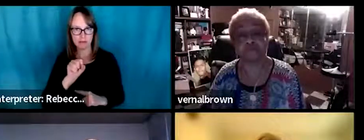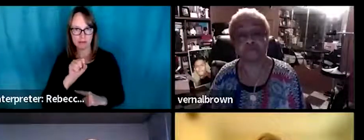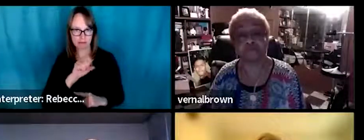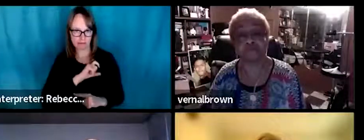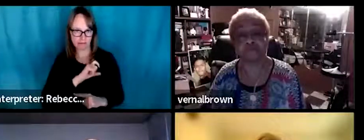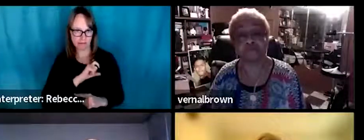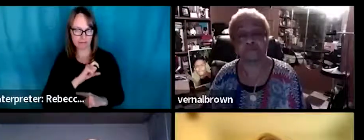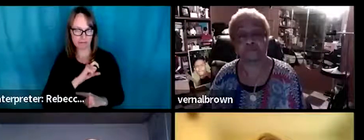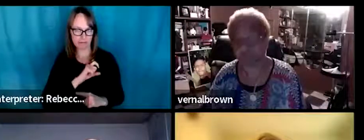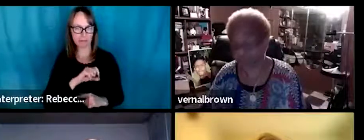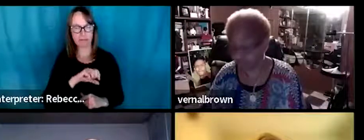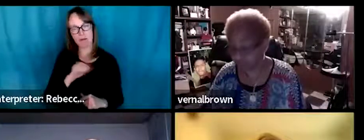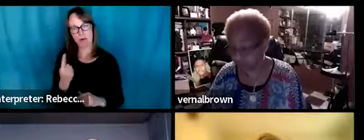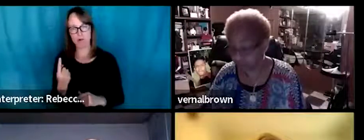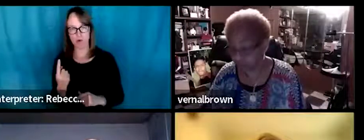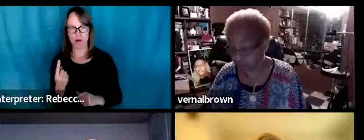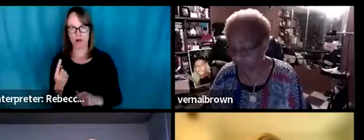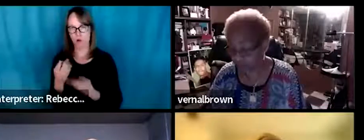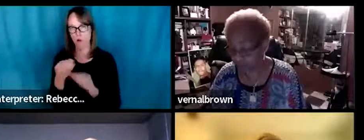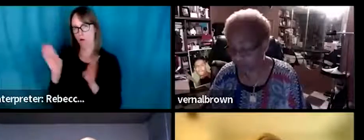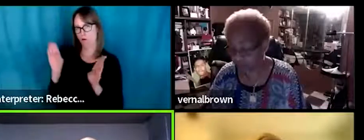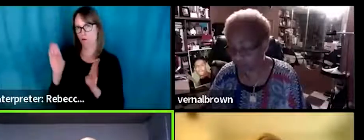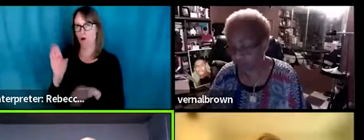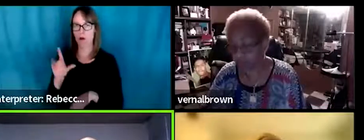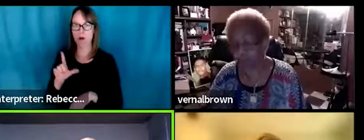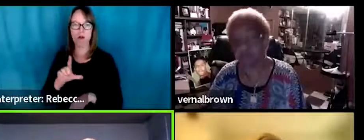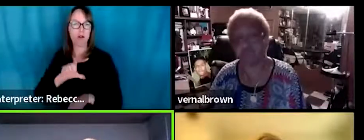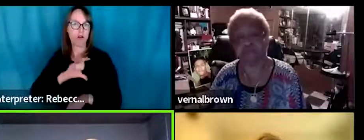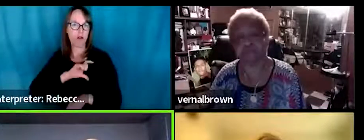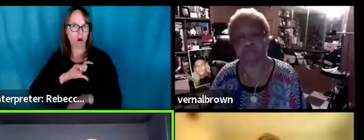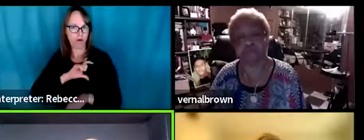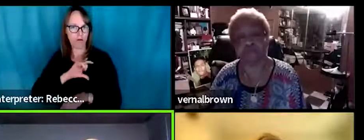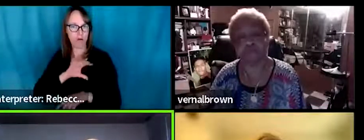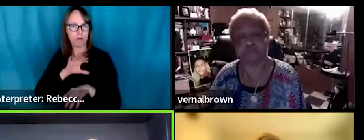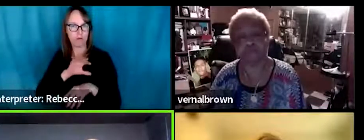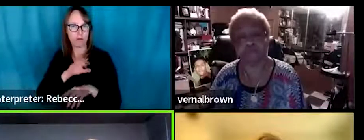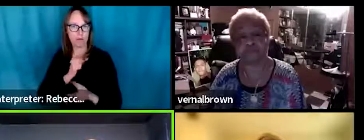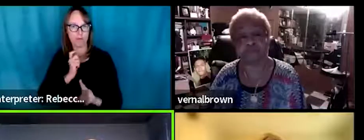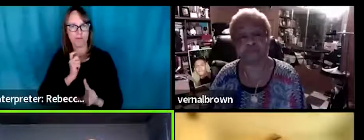law enforcement deployments. Very good. Thank you. Yes, sir.